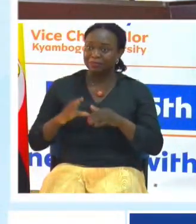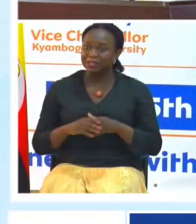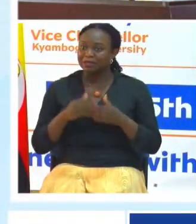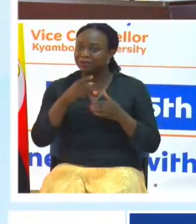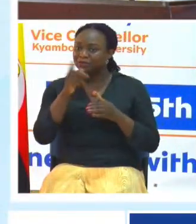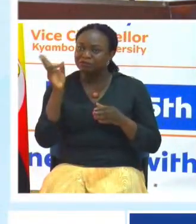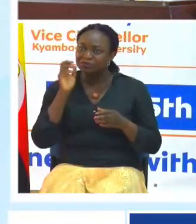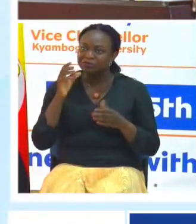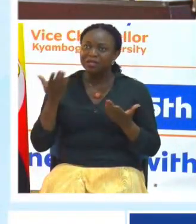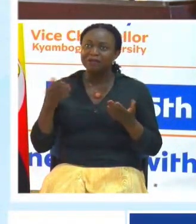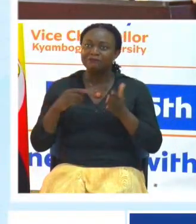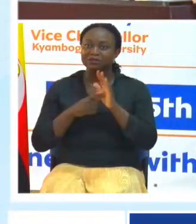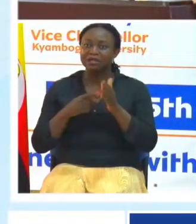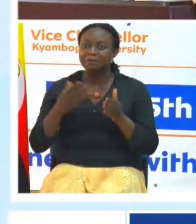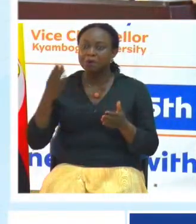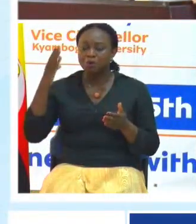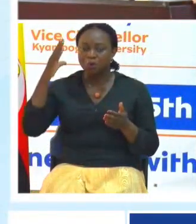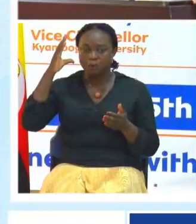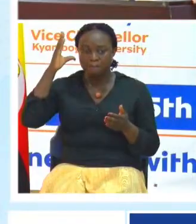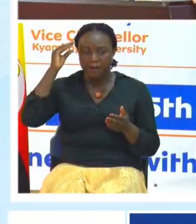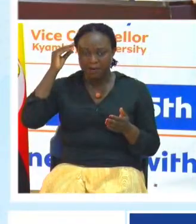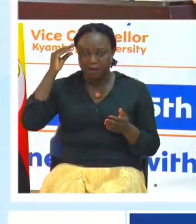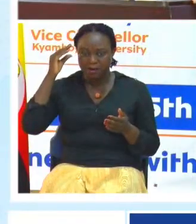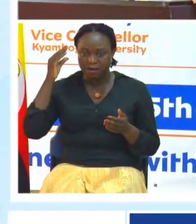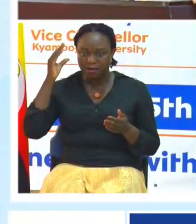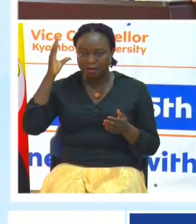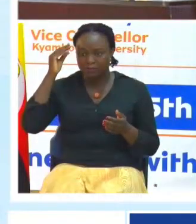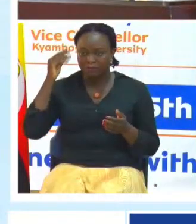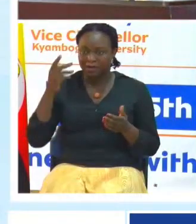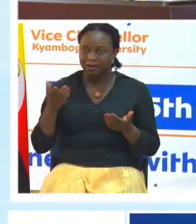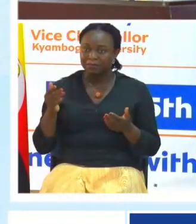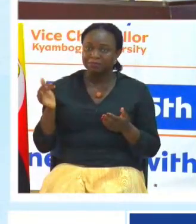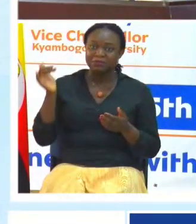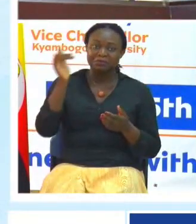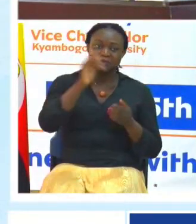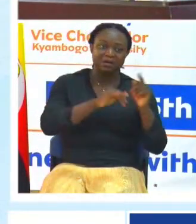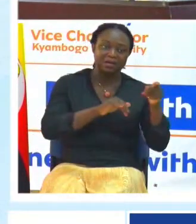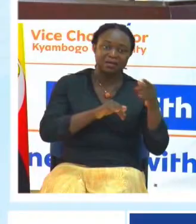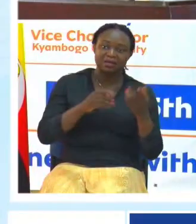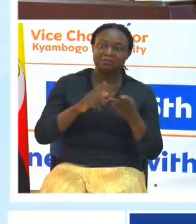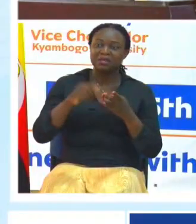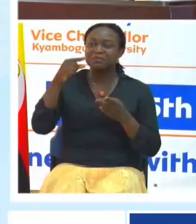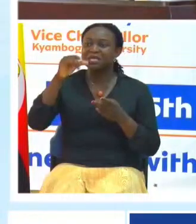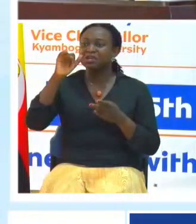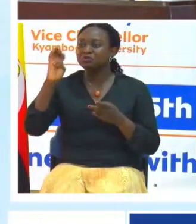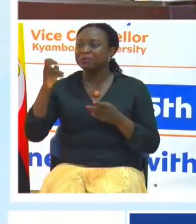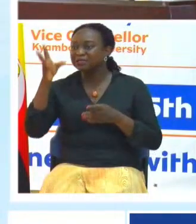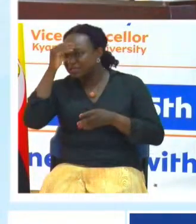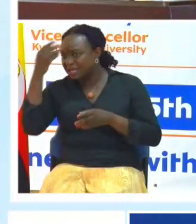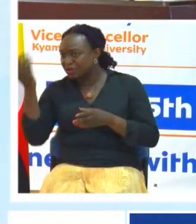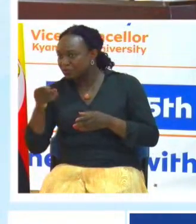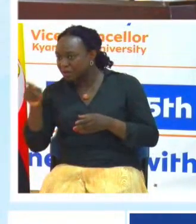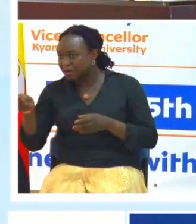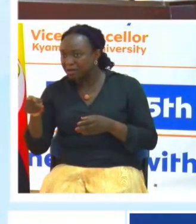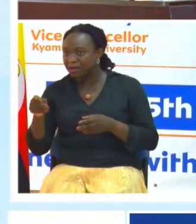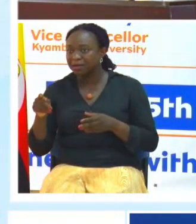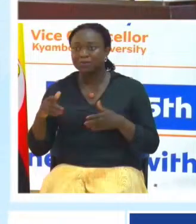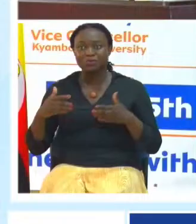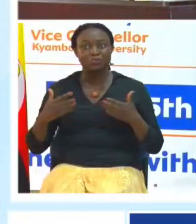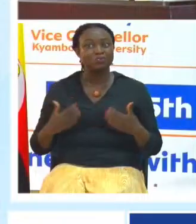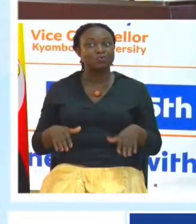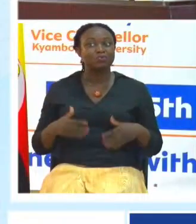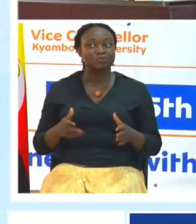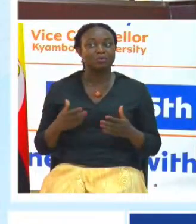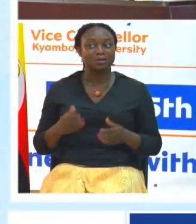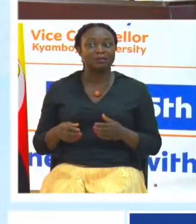that Obama went to Columbia, Yale, Bill Gates was at Harvard, it will definitely be very hard for